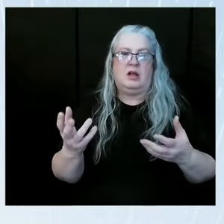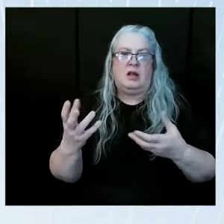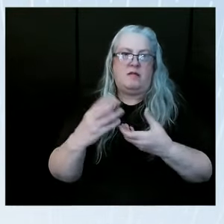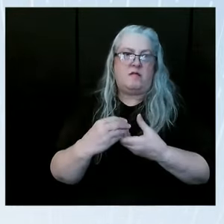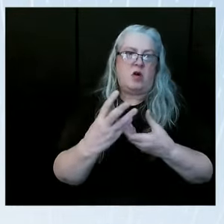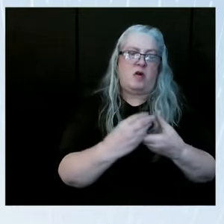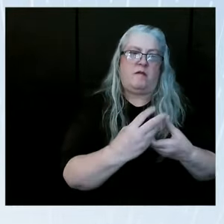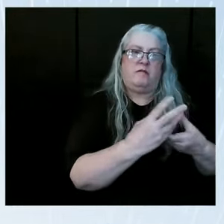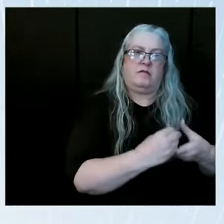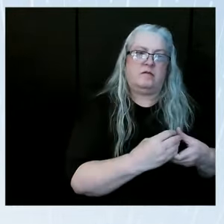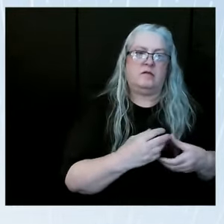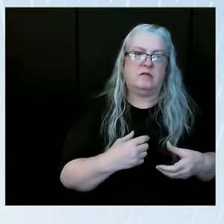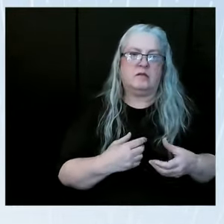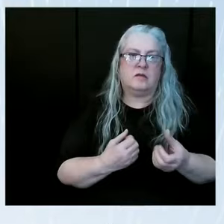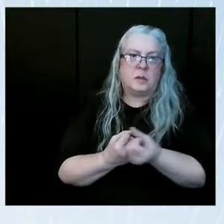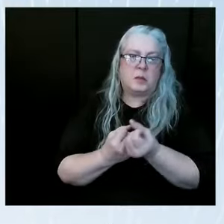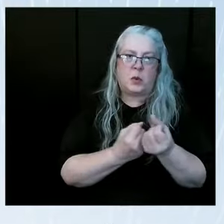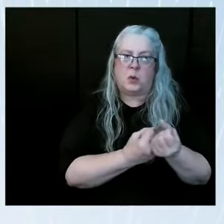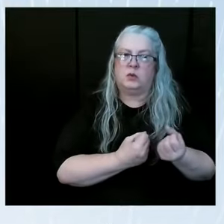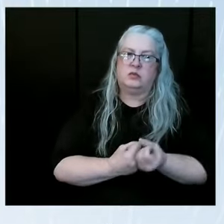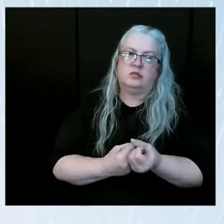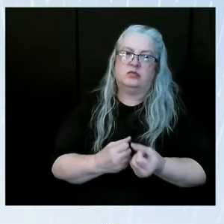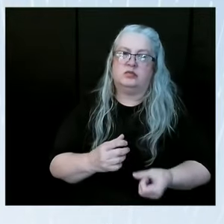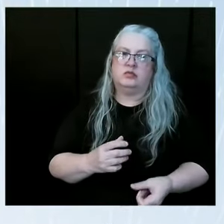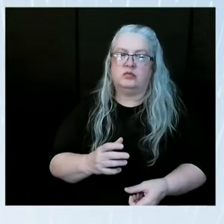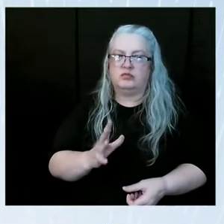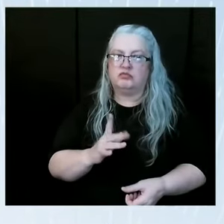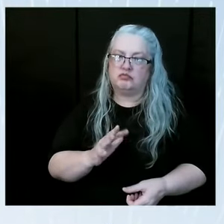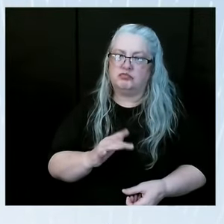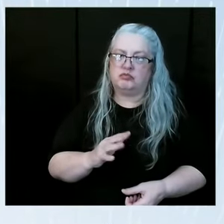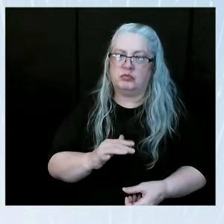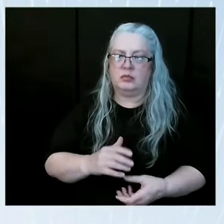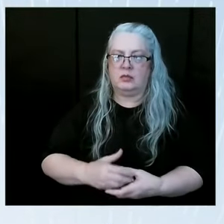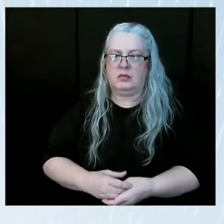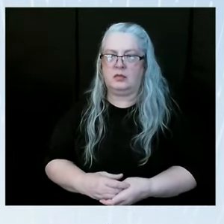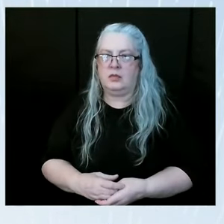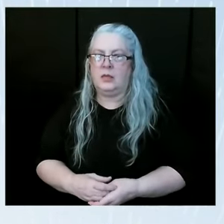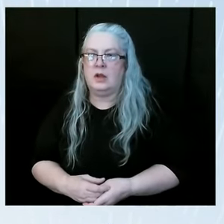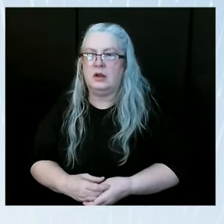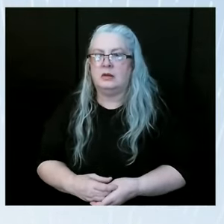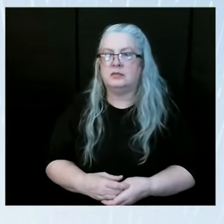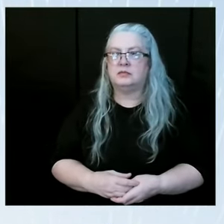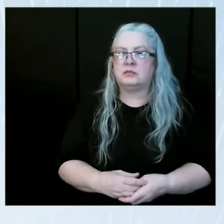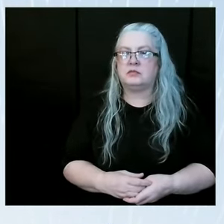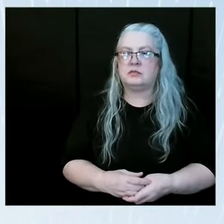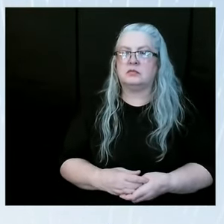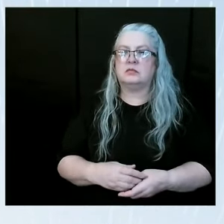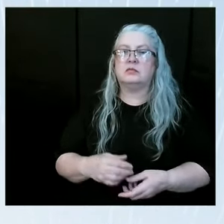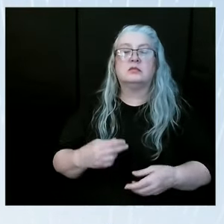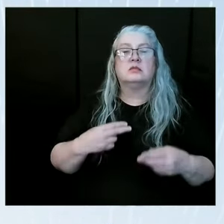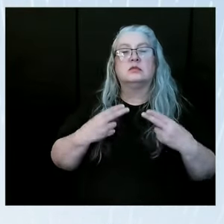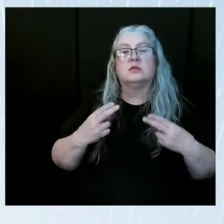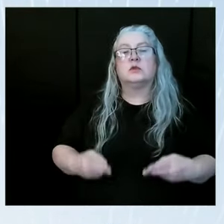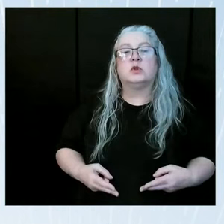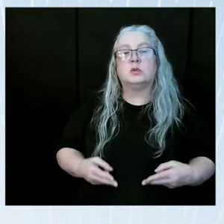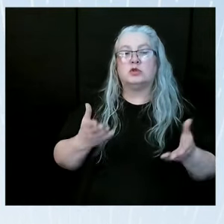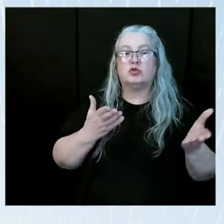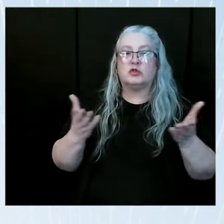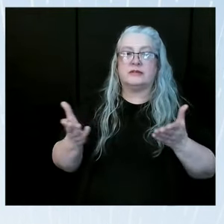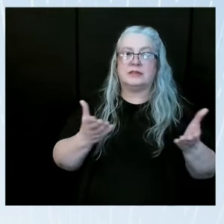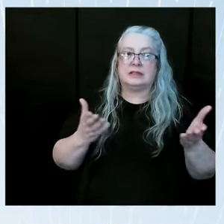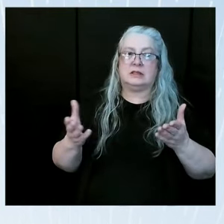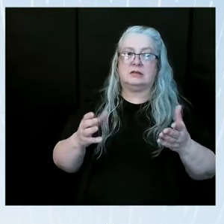Secretary Blinken and my colleagues, and especially to those who have lived the experience and who are daily on the front lines